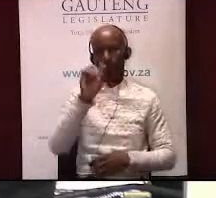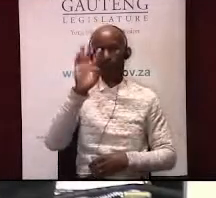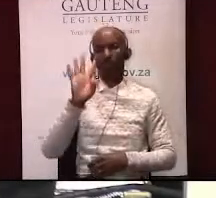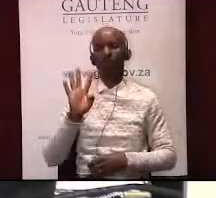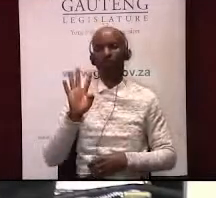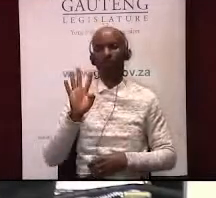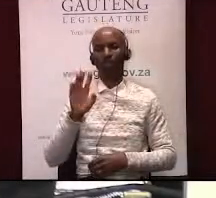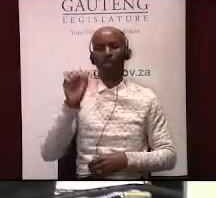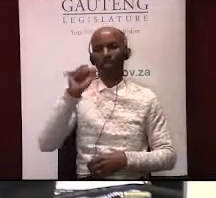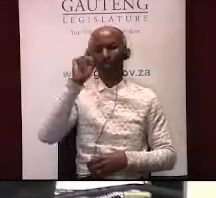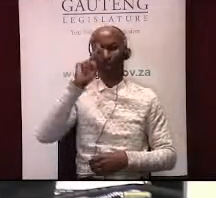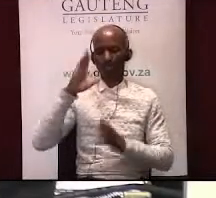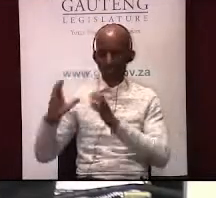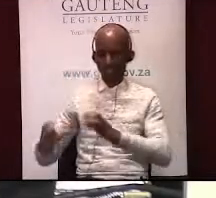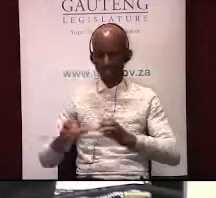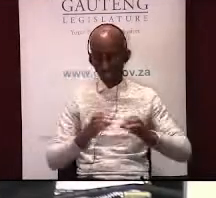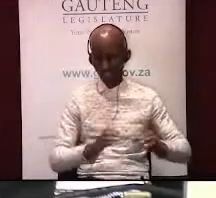114,